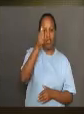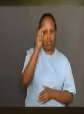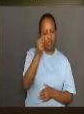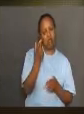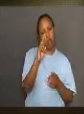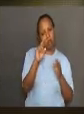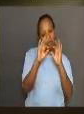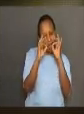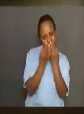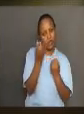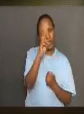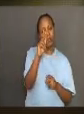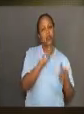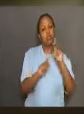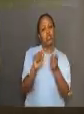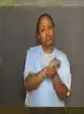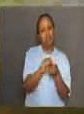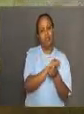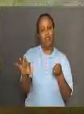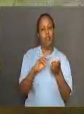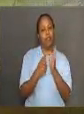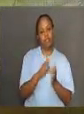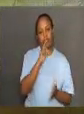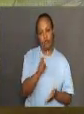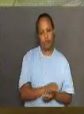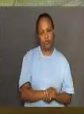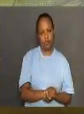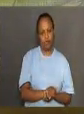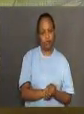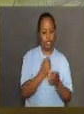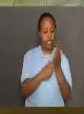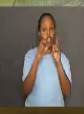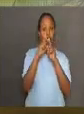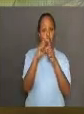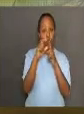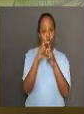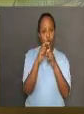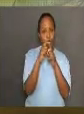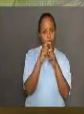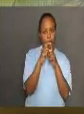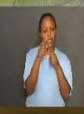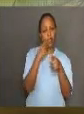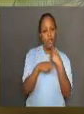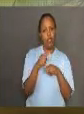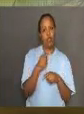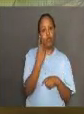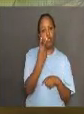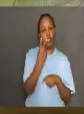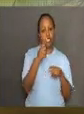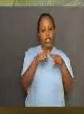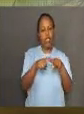family, or people. The word genocide comes from two Greek